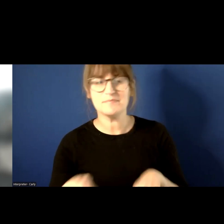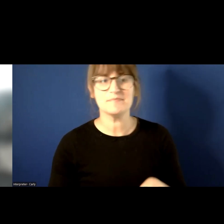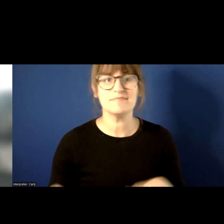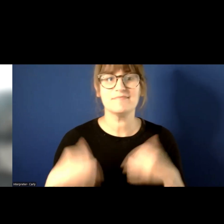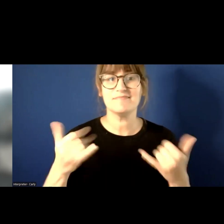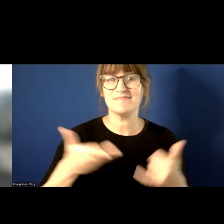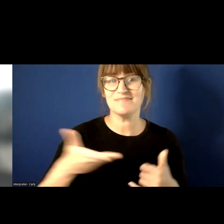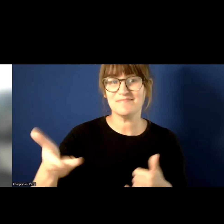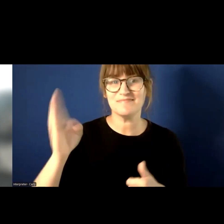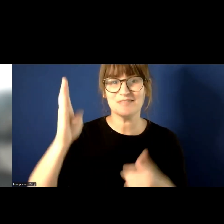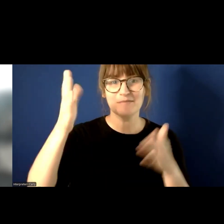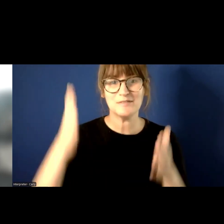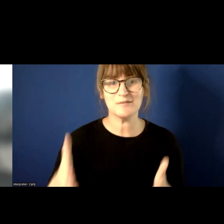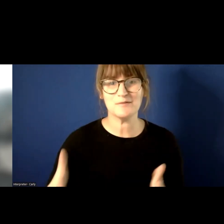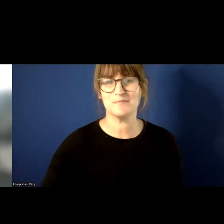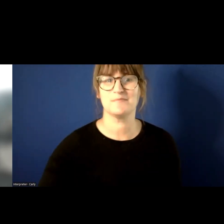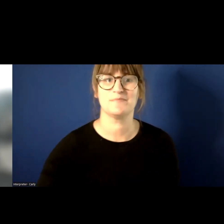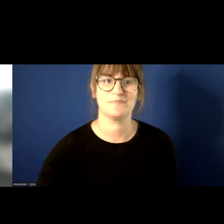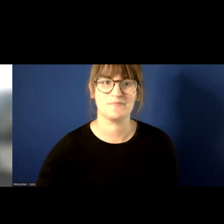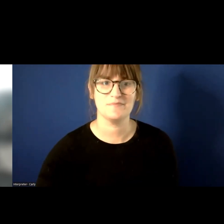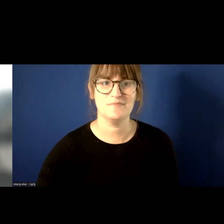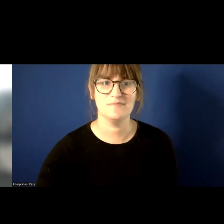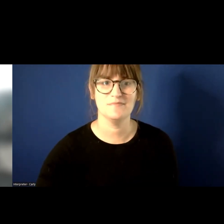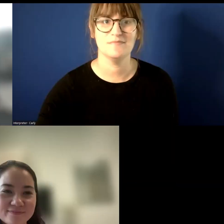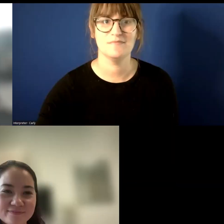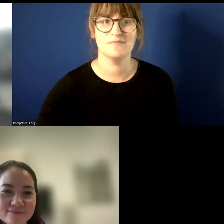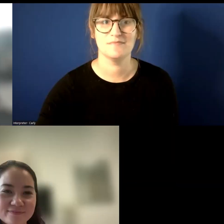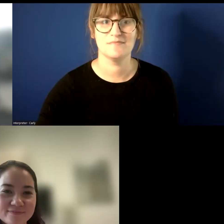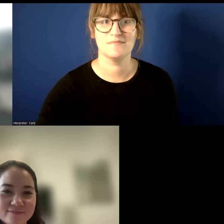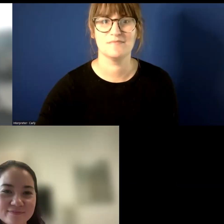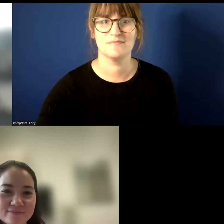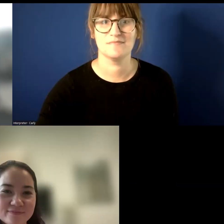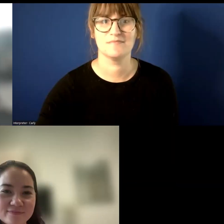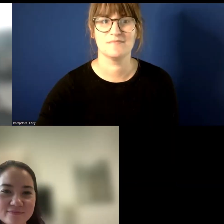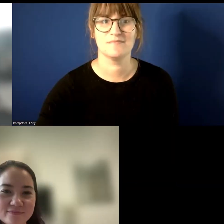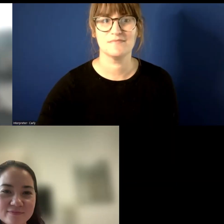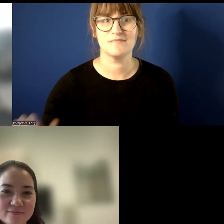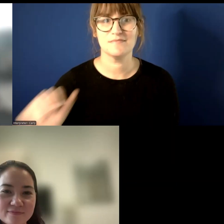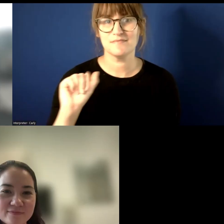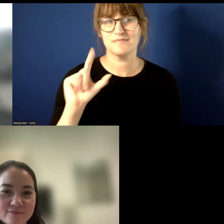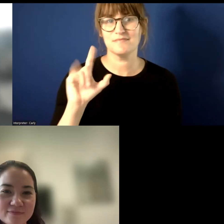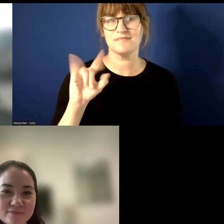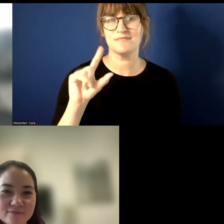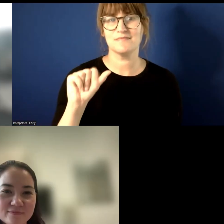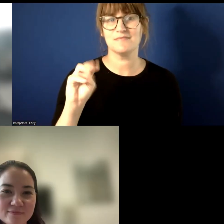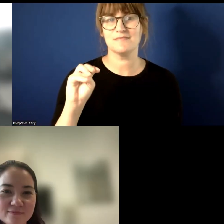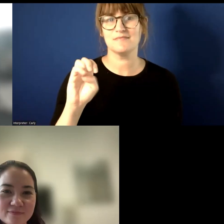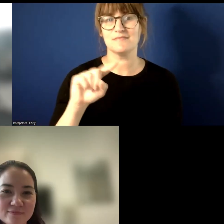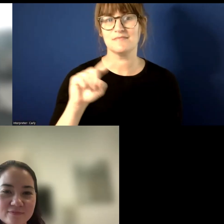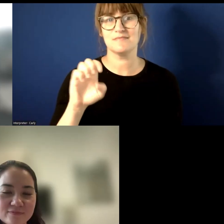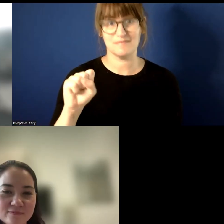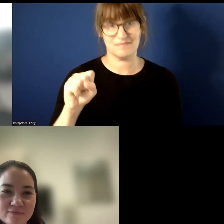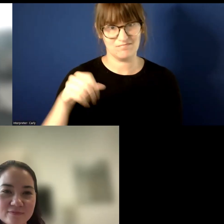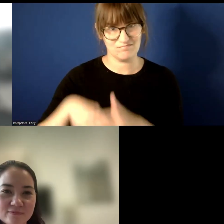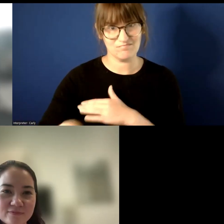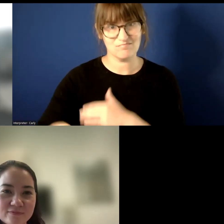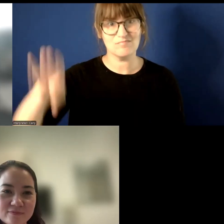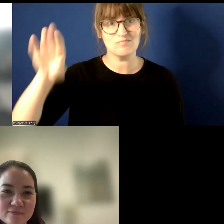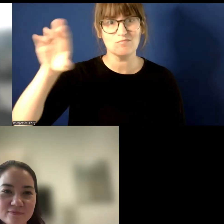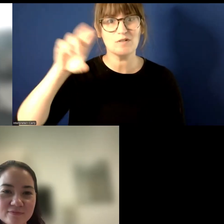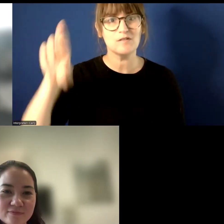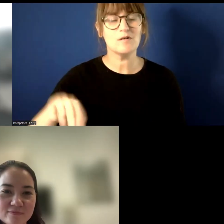wonderful speaker. Alicia Mizes, MD, is a native of Rochester, New York, who attended the University of Pittsburgh for medical